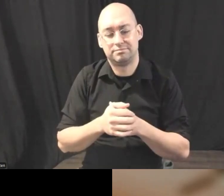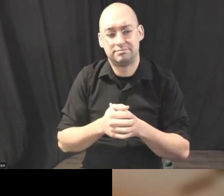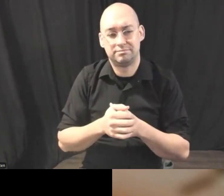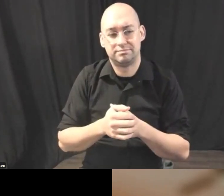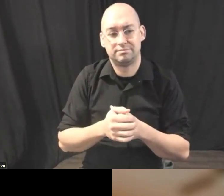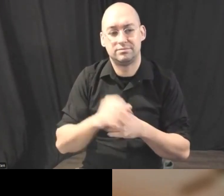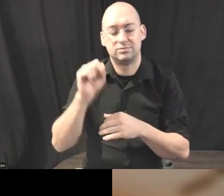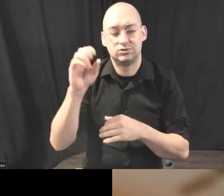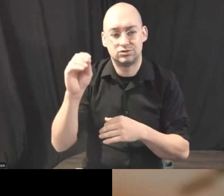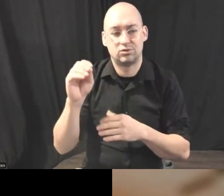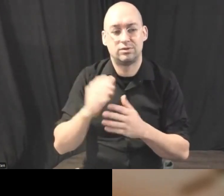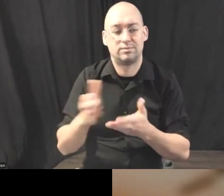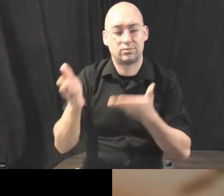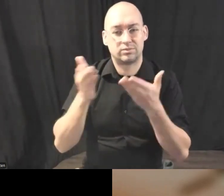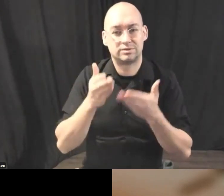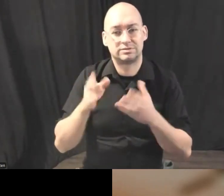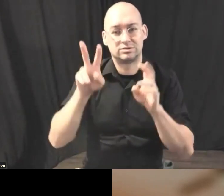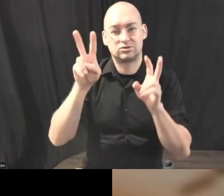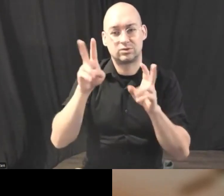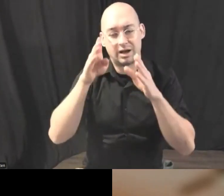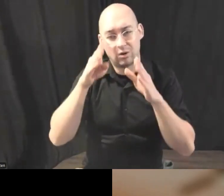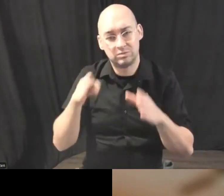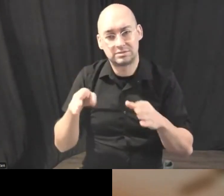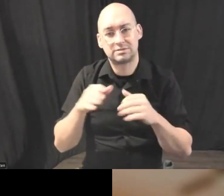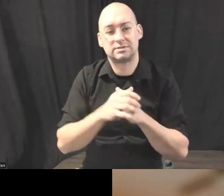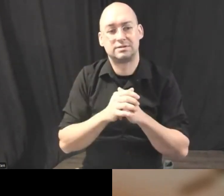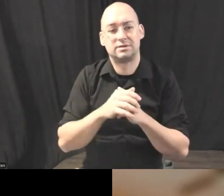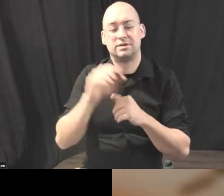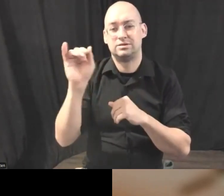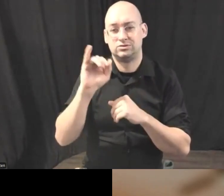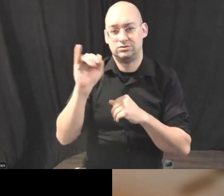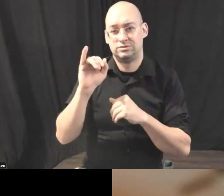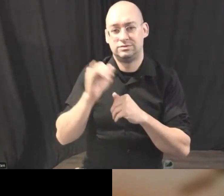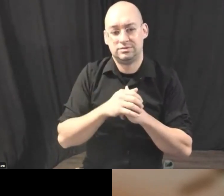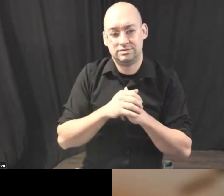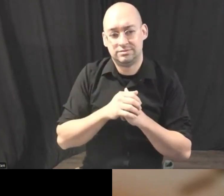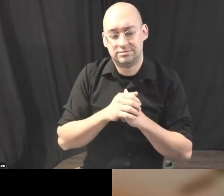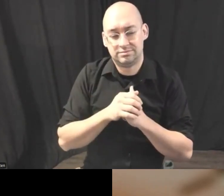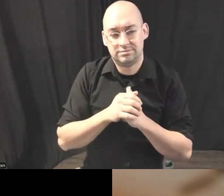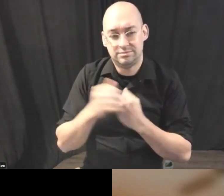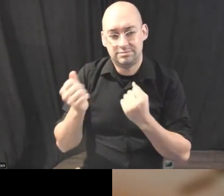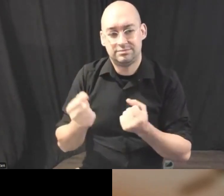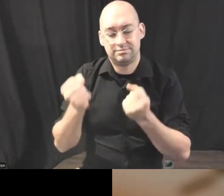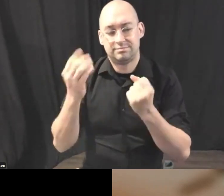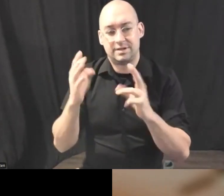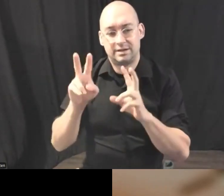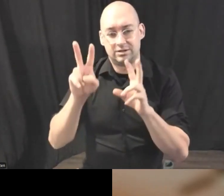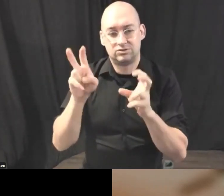You know, it brings up the issue of housing, it brings up the issue of insurance. So there's just so many different issues that come